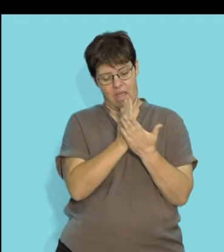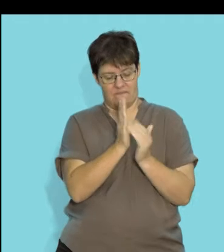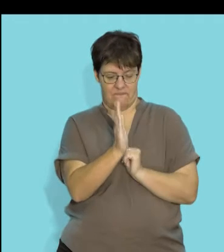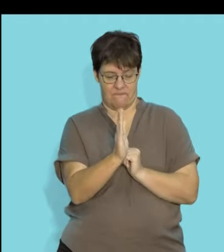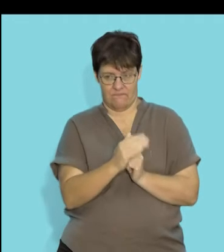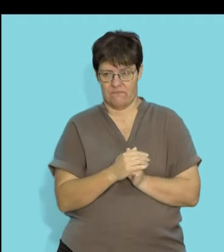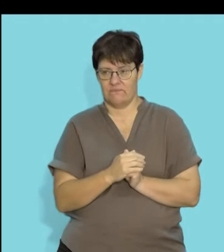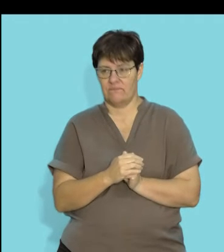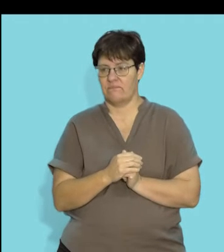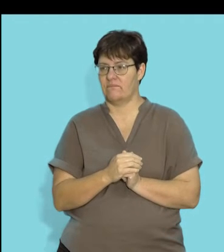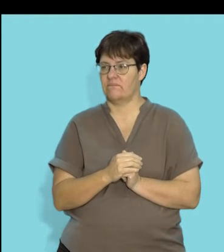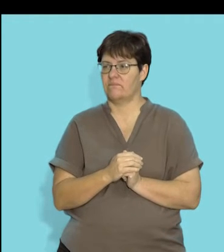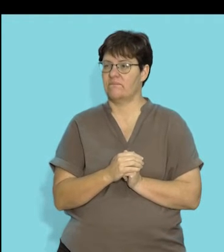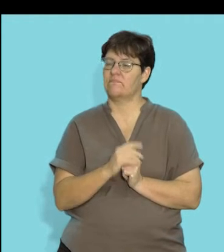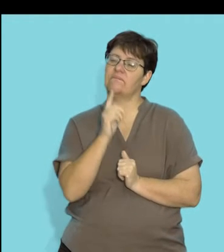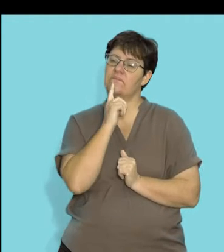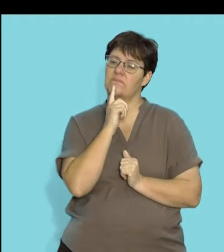So